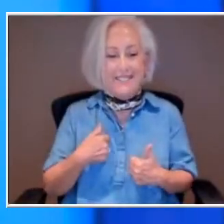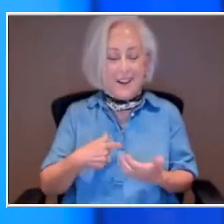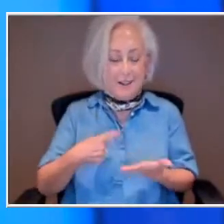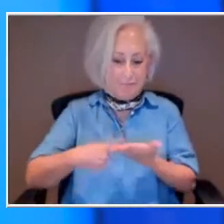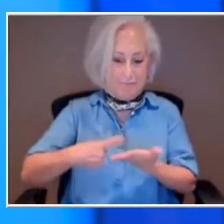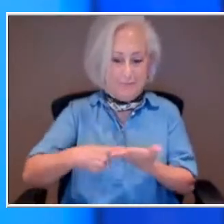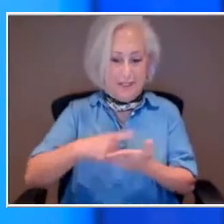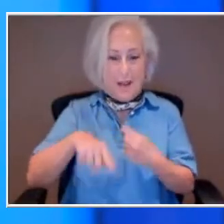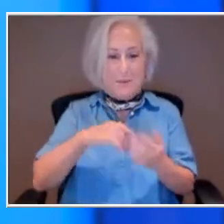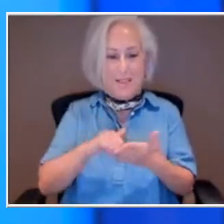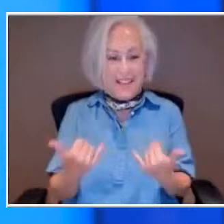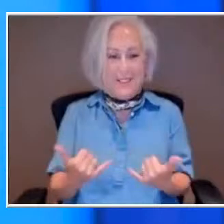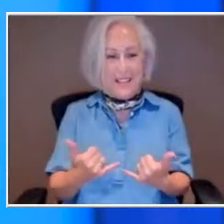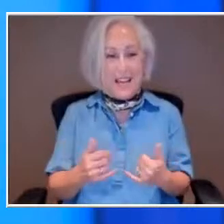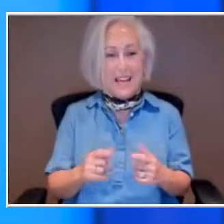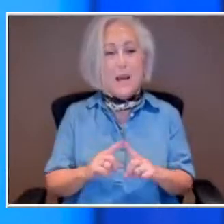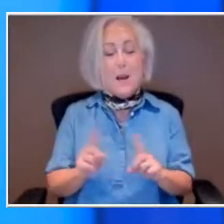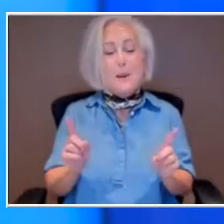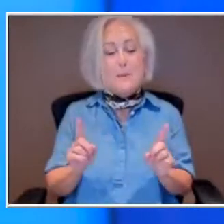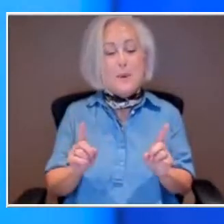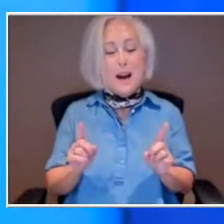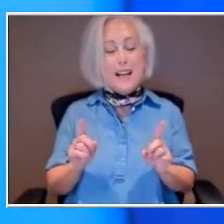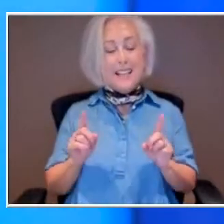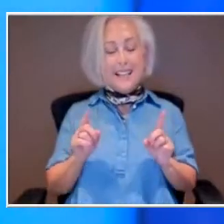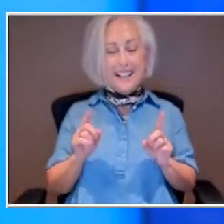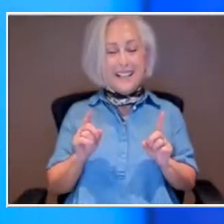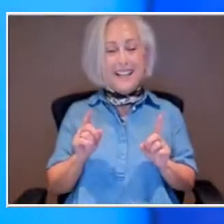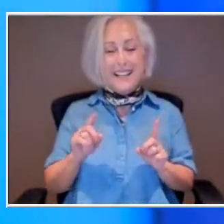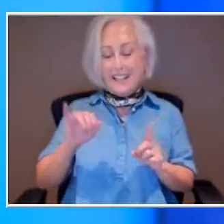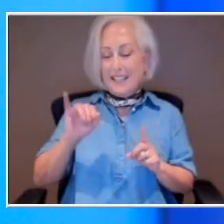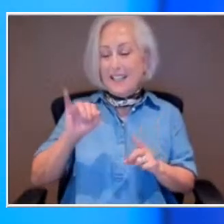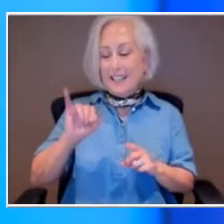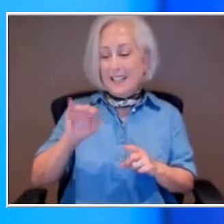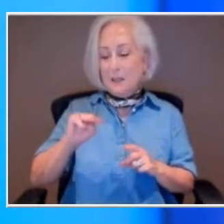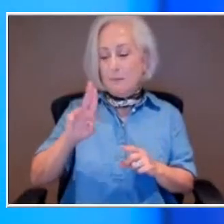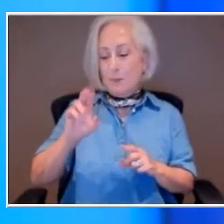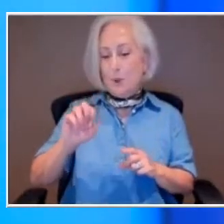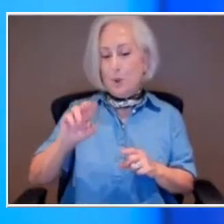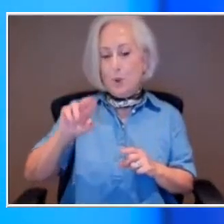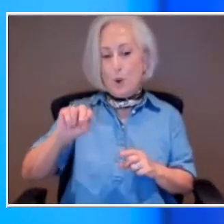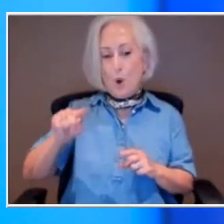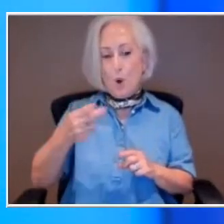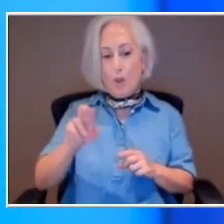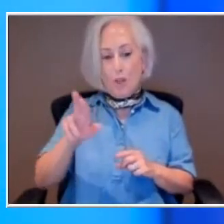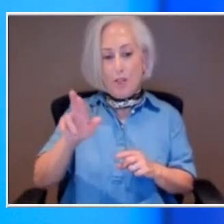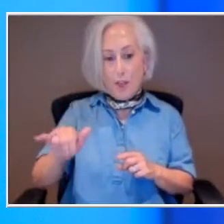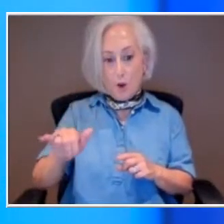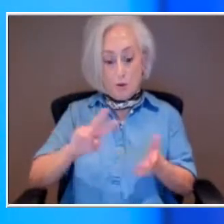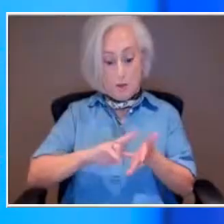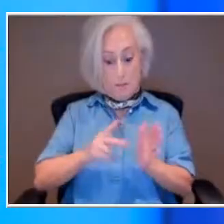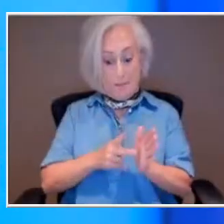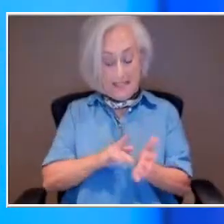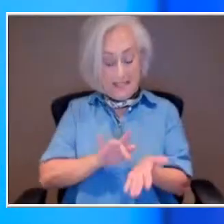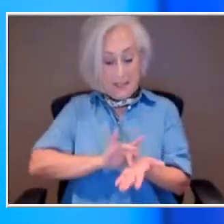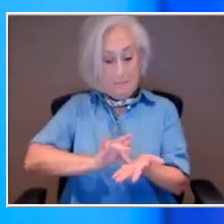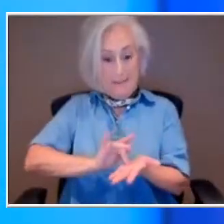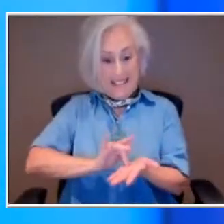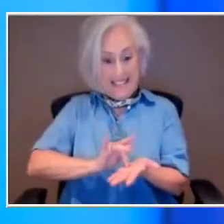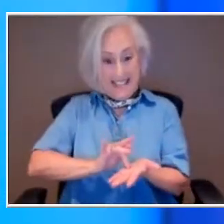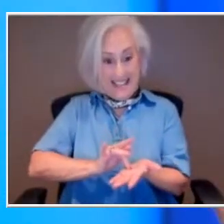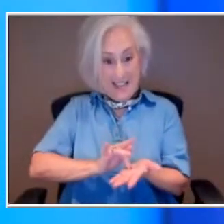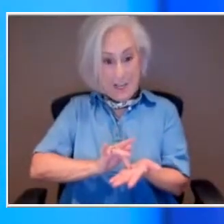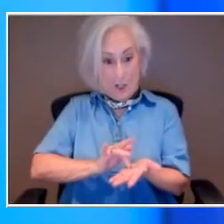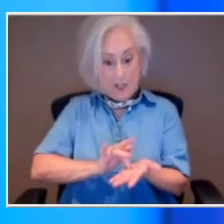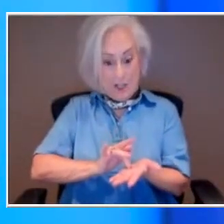this morning. No, but immunotherapy are going to be medications that actually elicit the immune